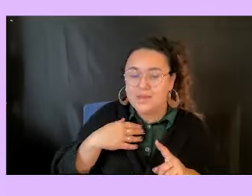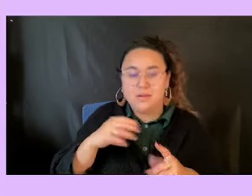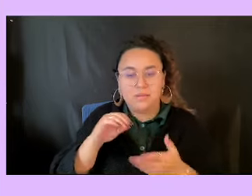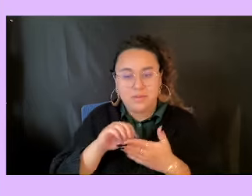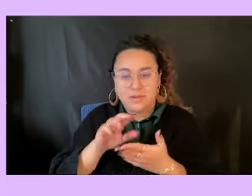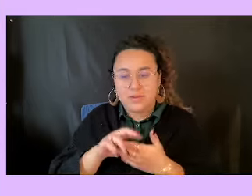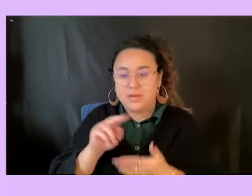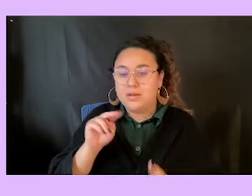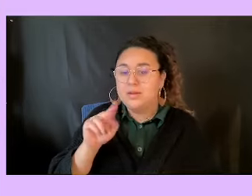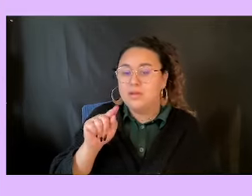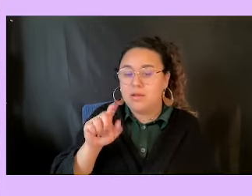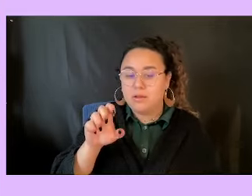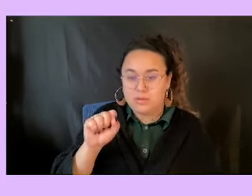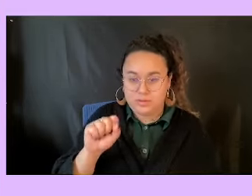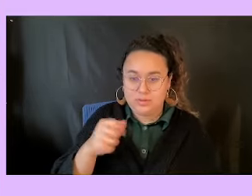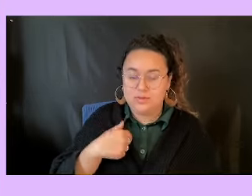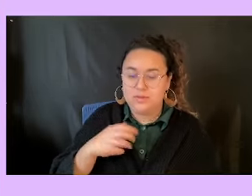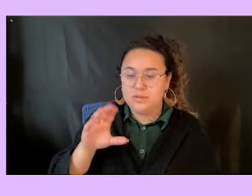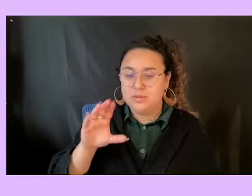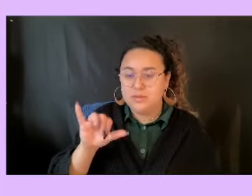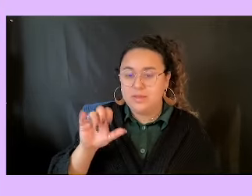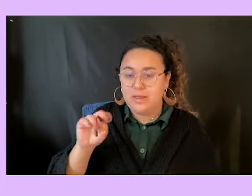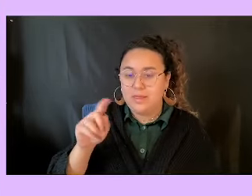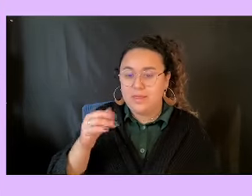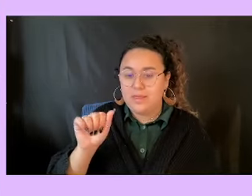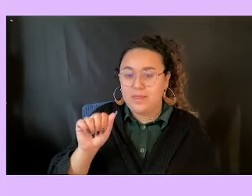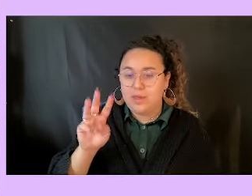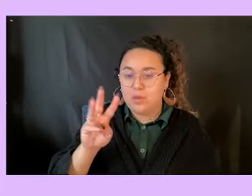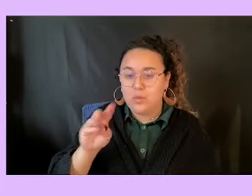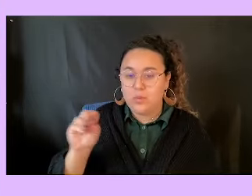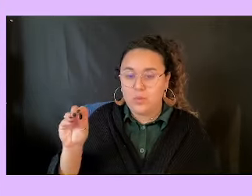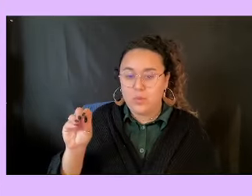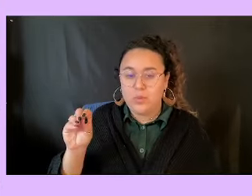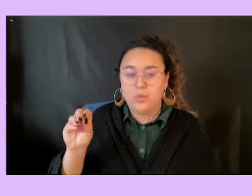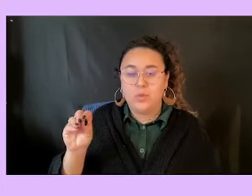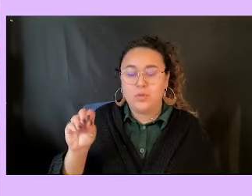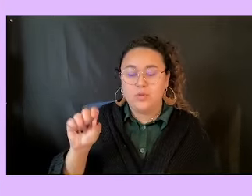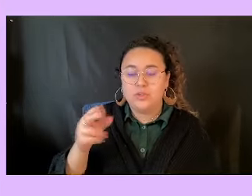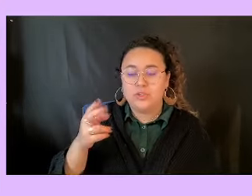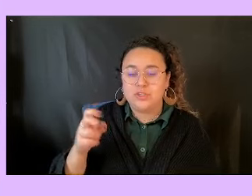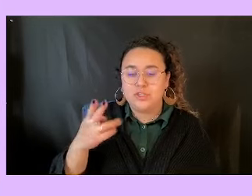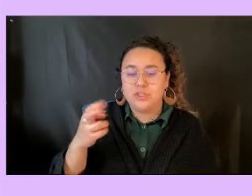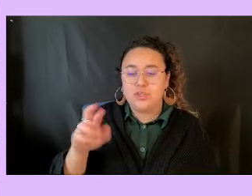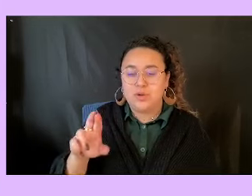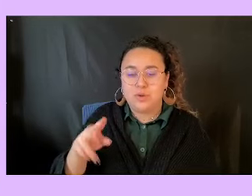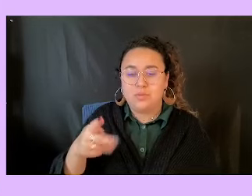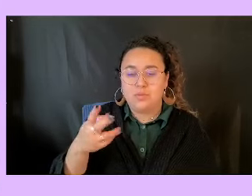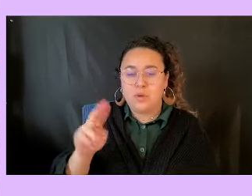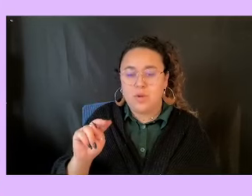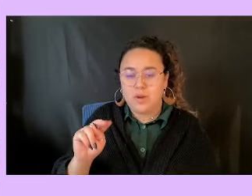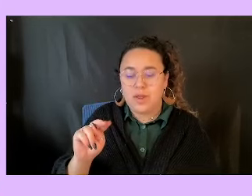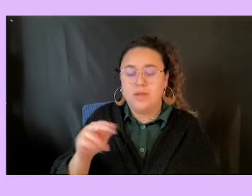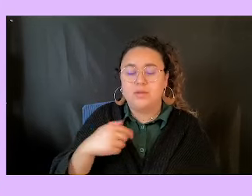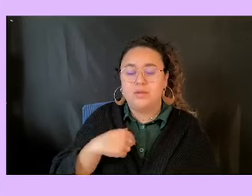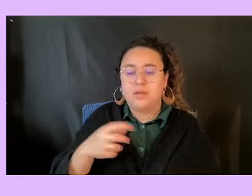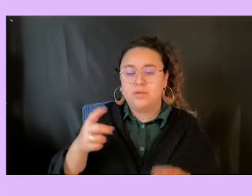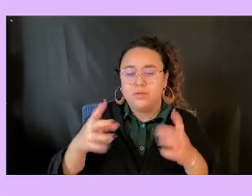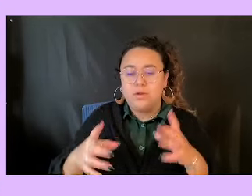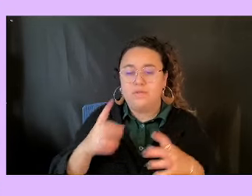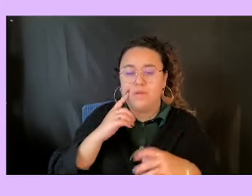is Cynthia Wu. I use she, her pronouns. I am director of Power Art Center. I am an Asian woman with dark